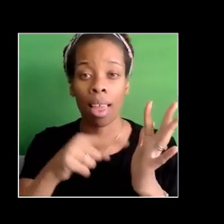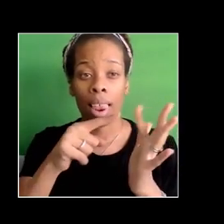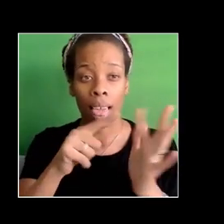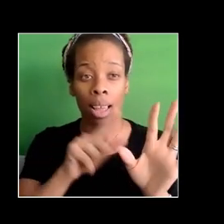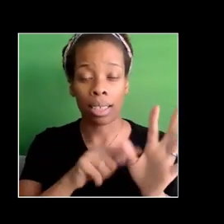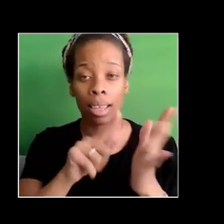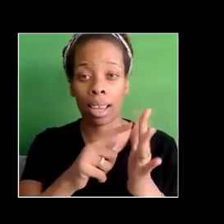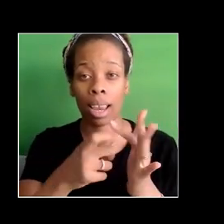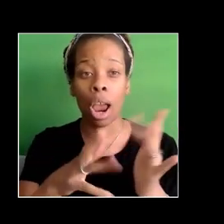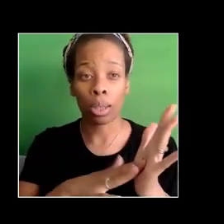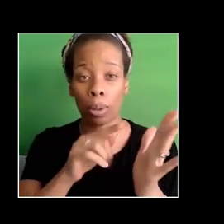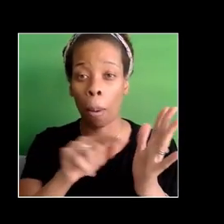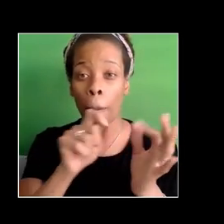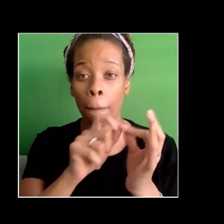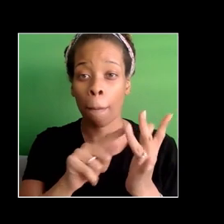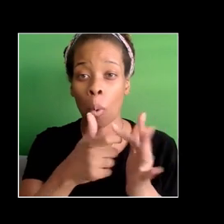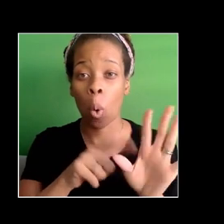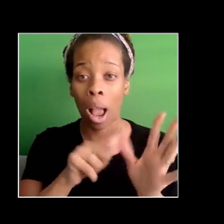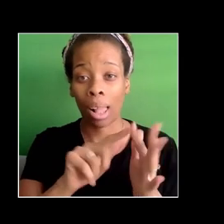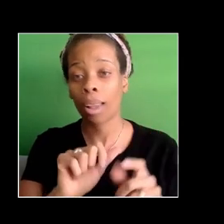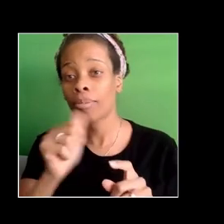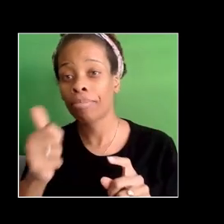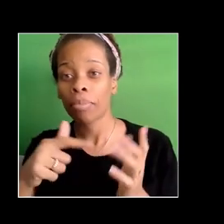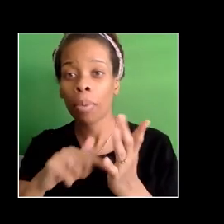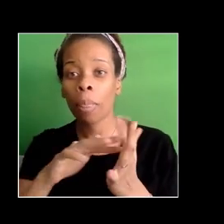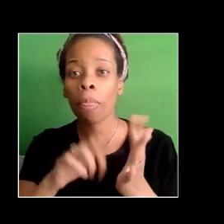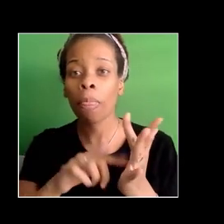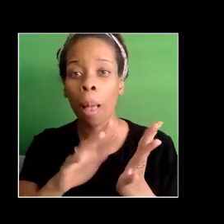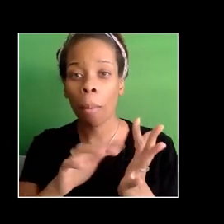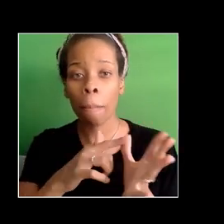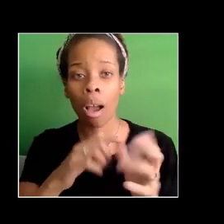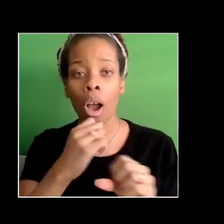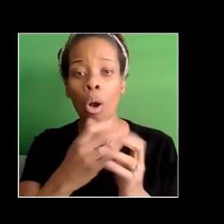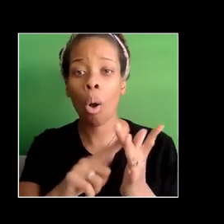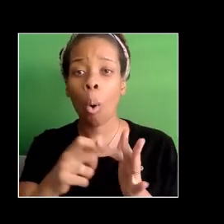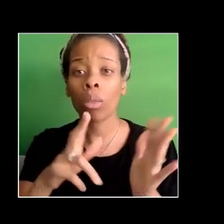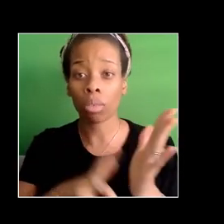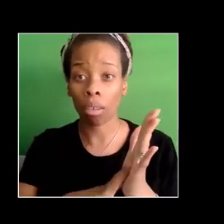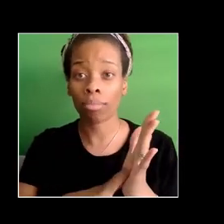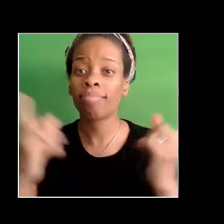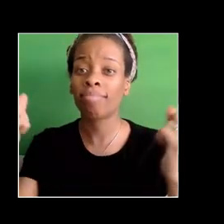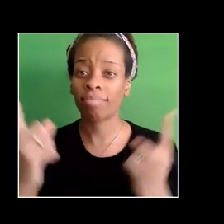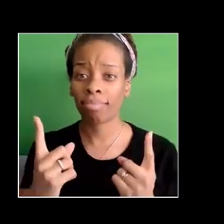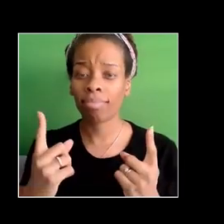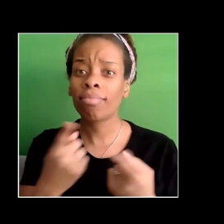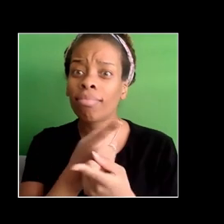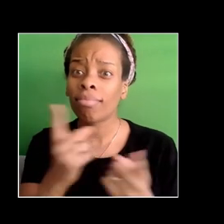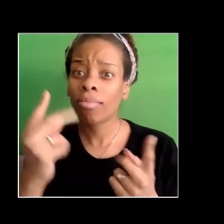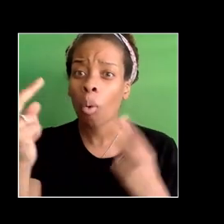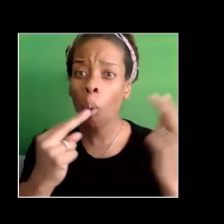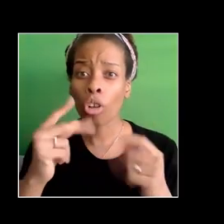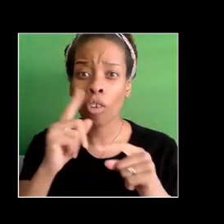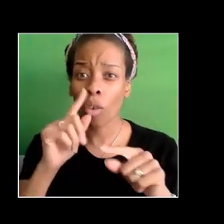people who are joining us from all over the world tonight, so wherever you're watching, we're delighted to have you with